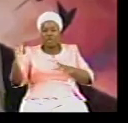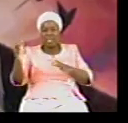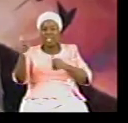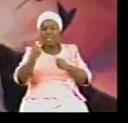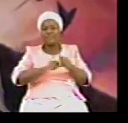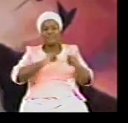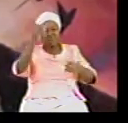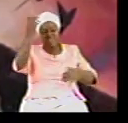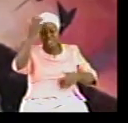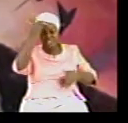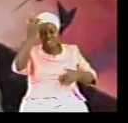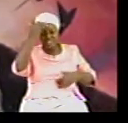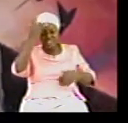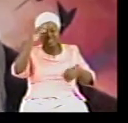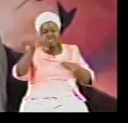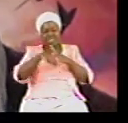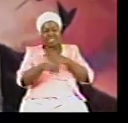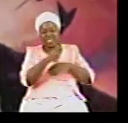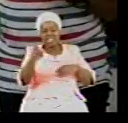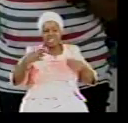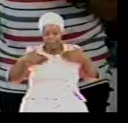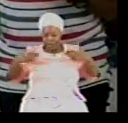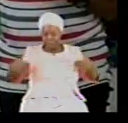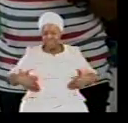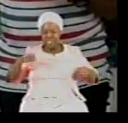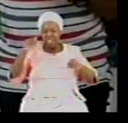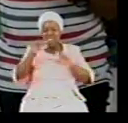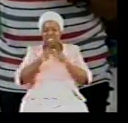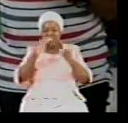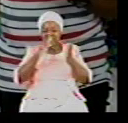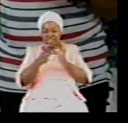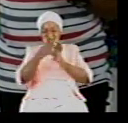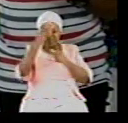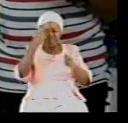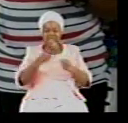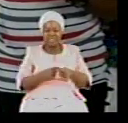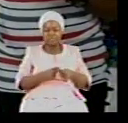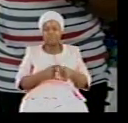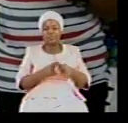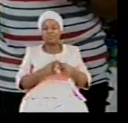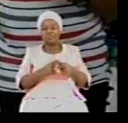disease in their body in Jesus' name.